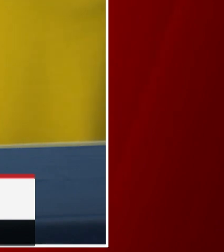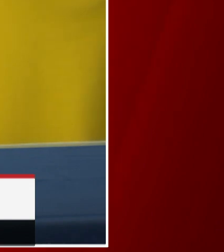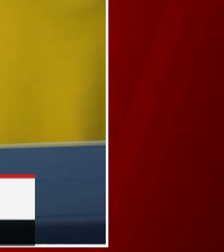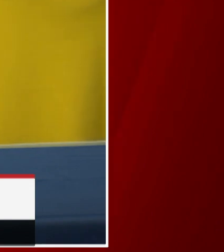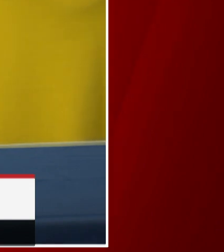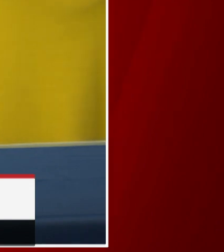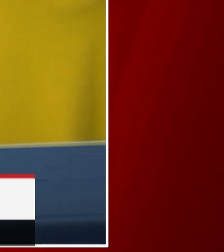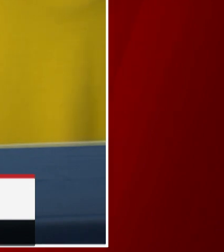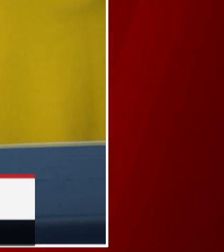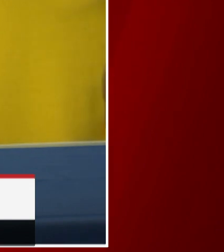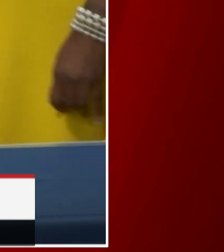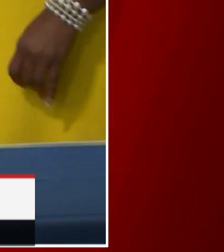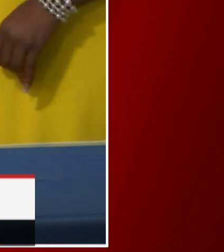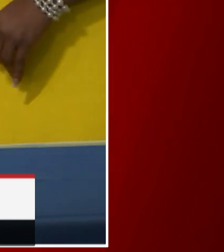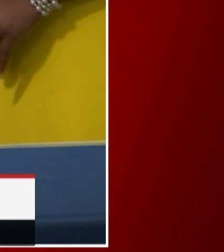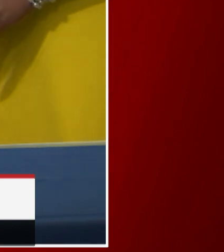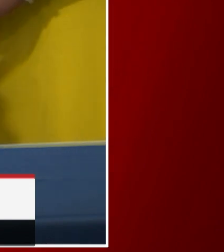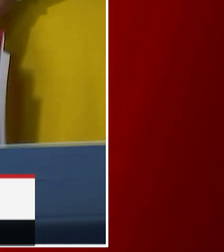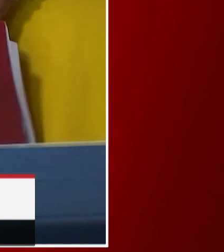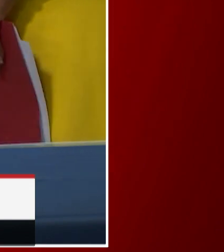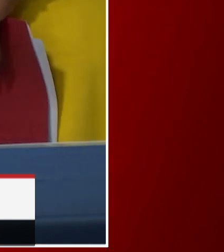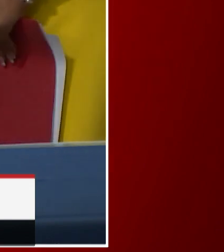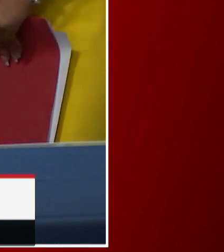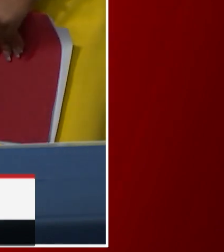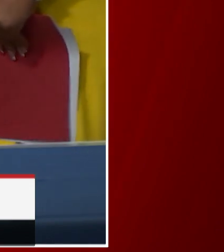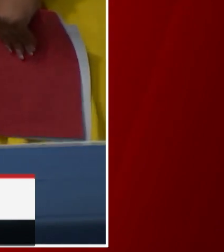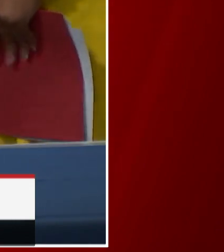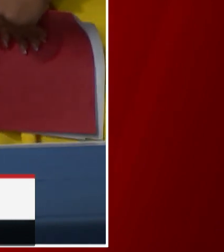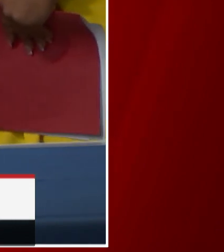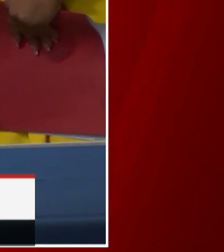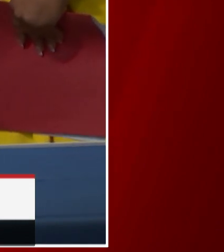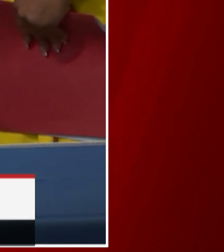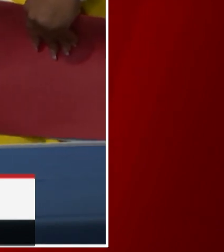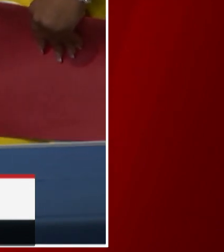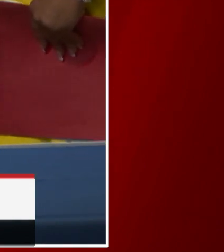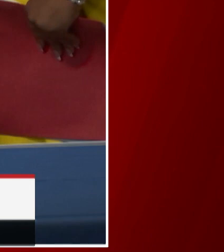Thank you. Thank you.